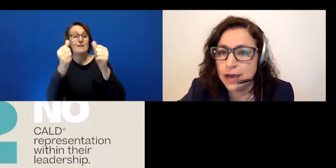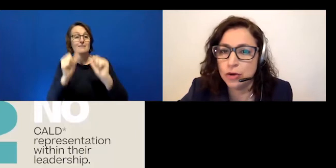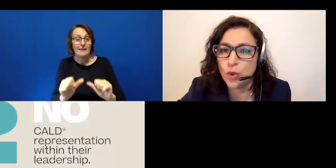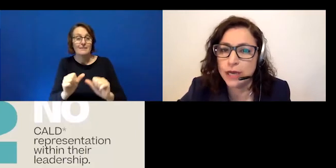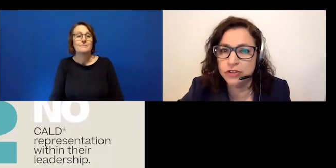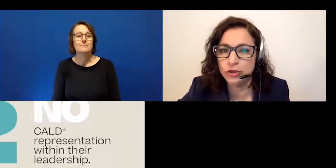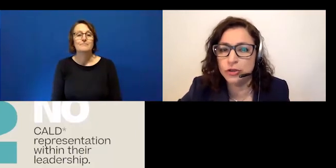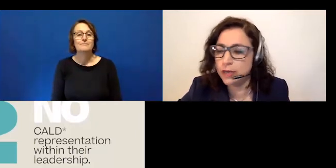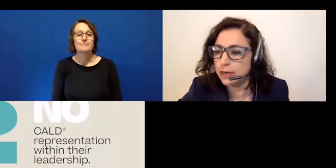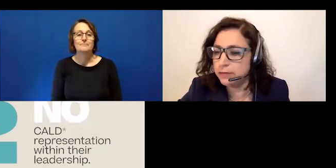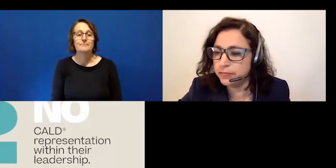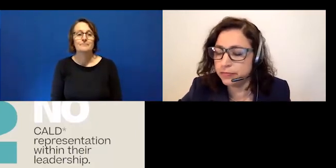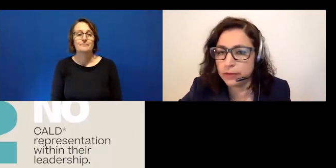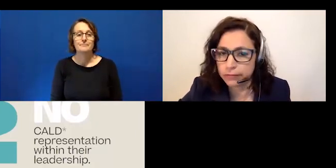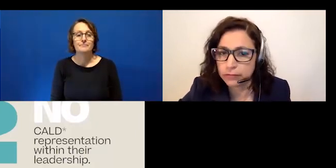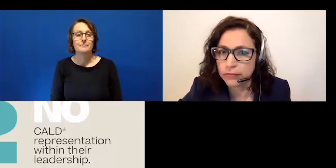is one of the